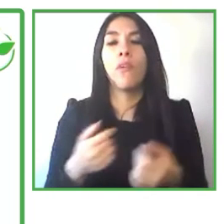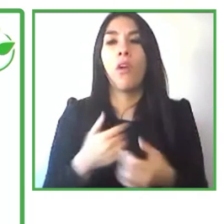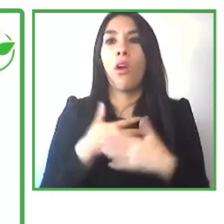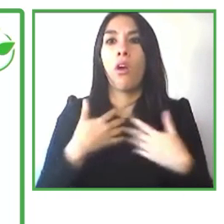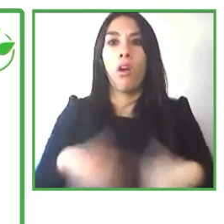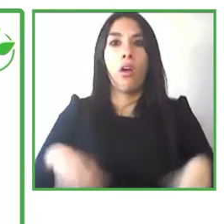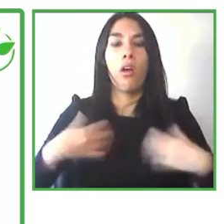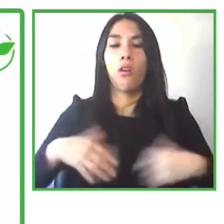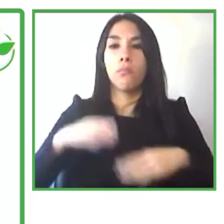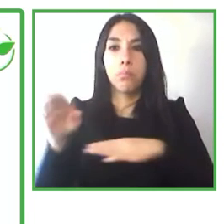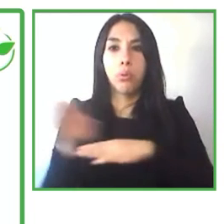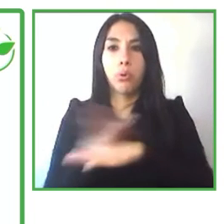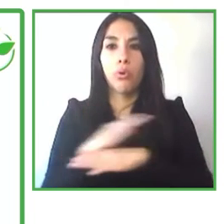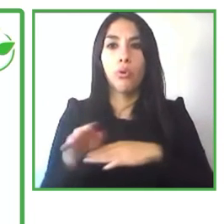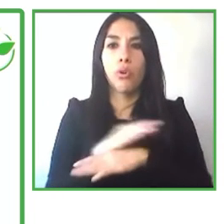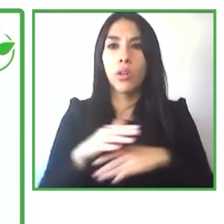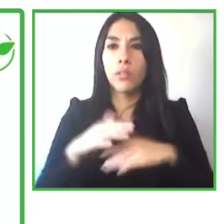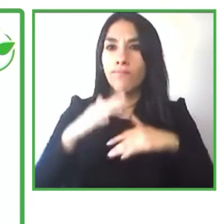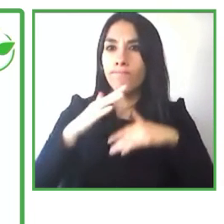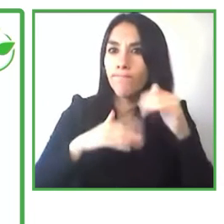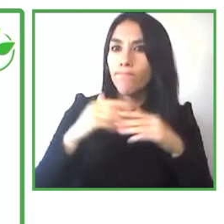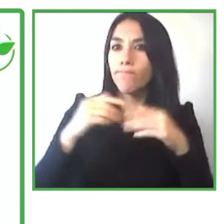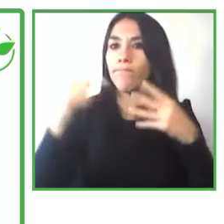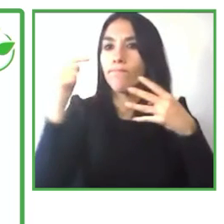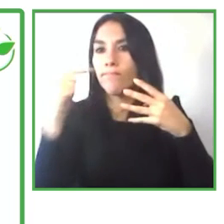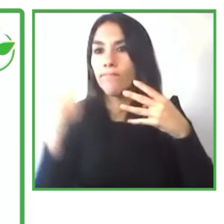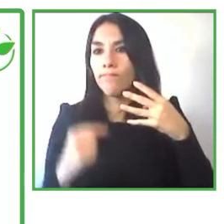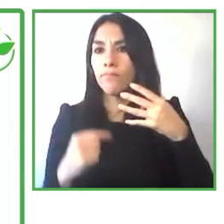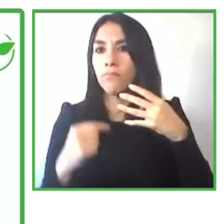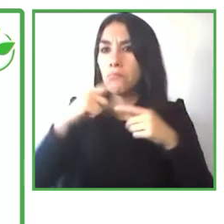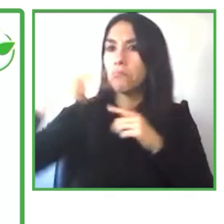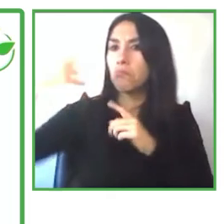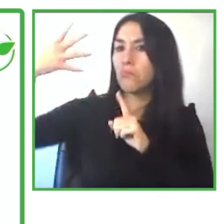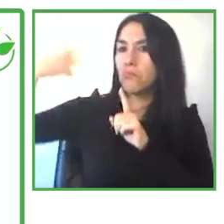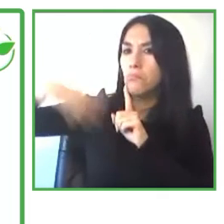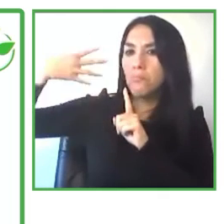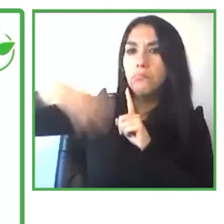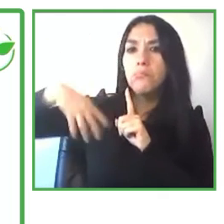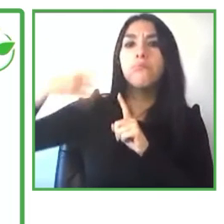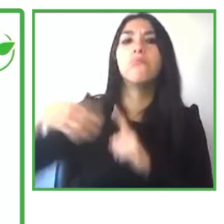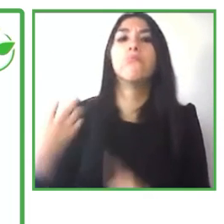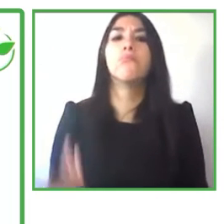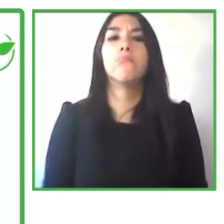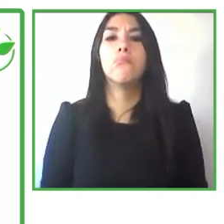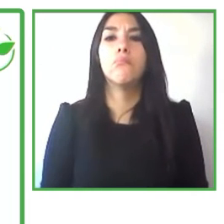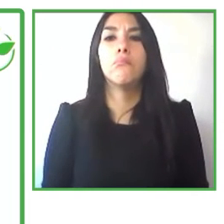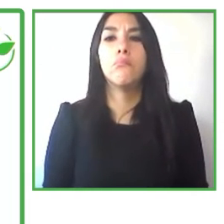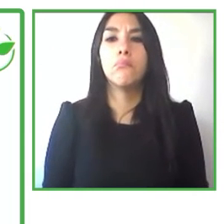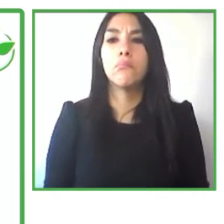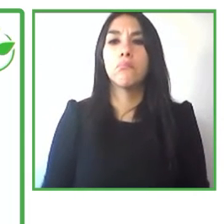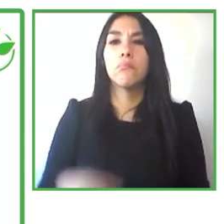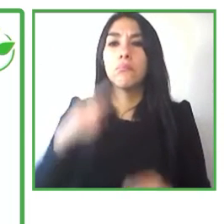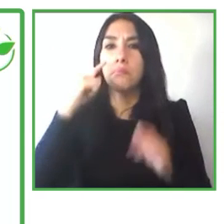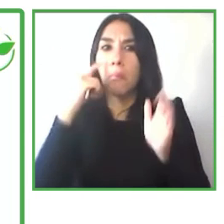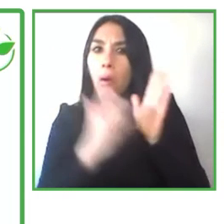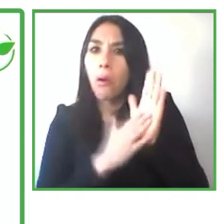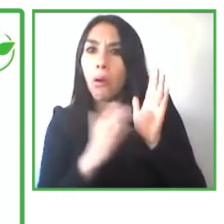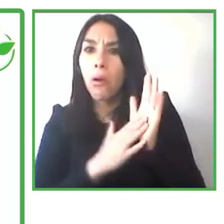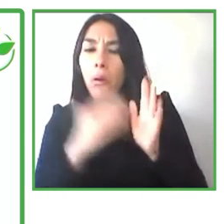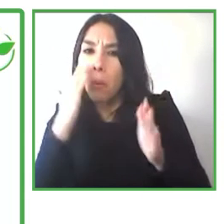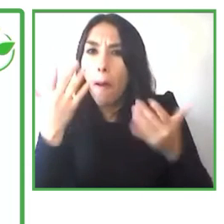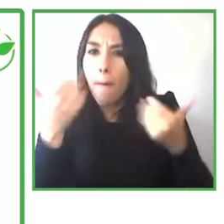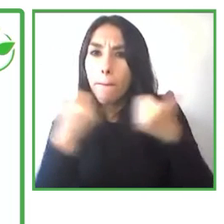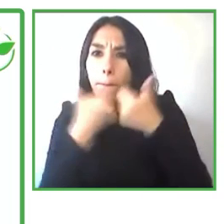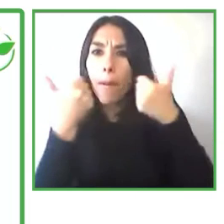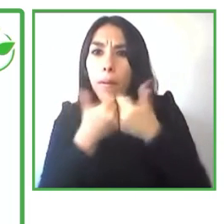where you stand as company on disability inclusion practices and policies. Just then on how we